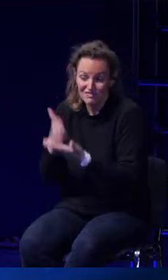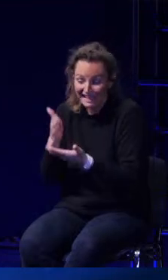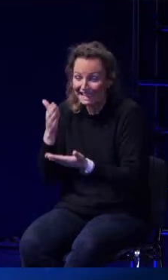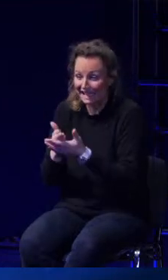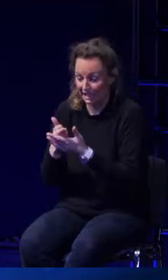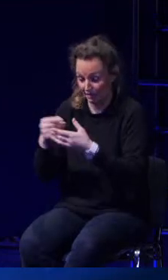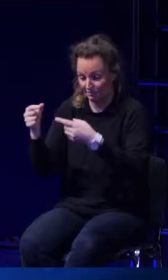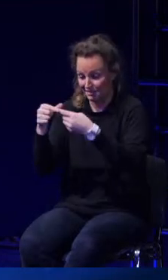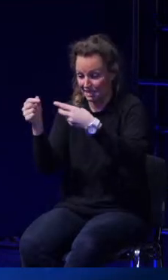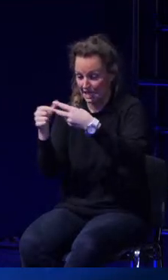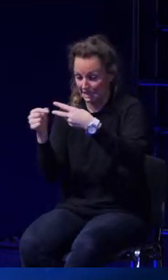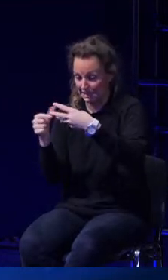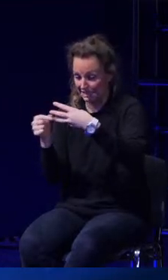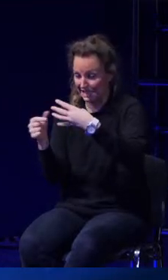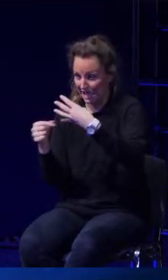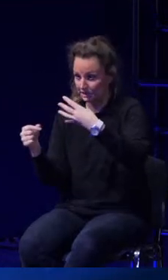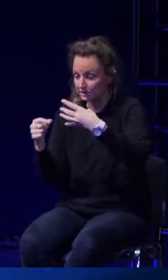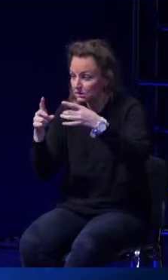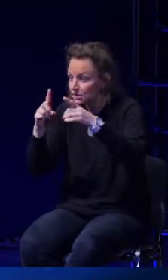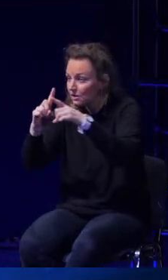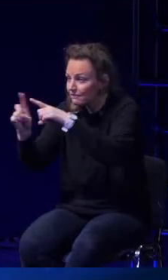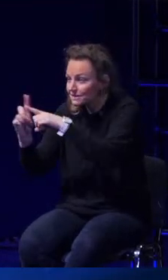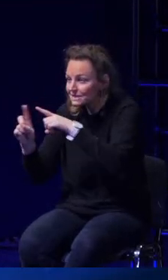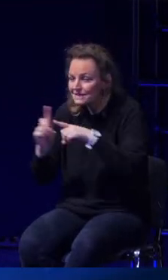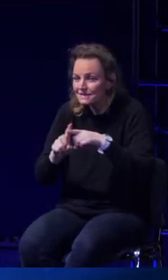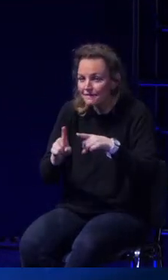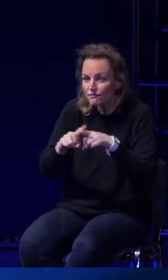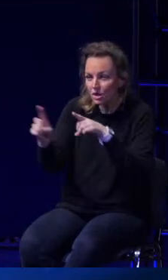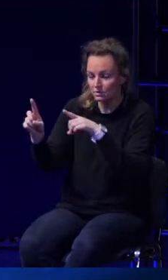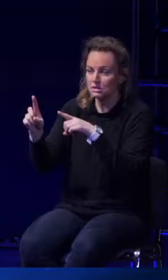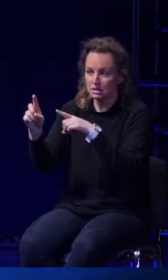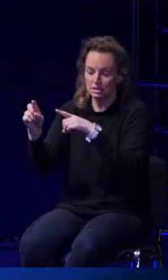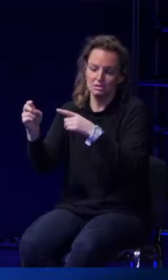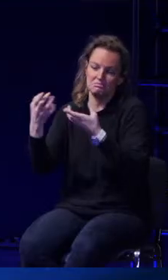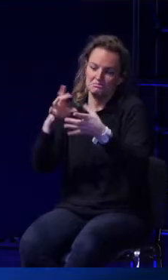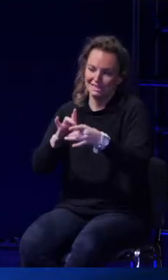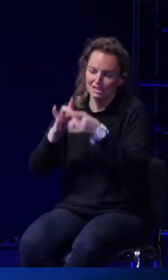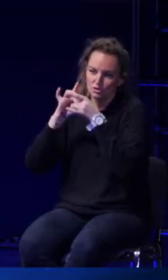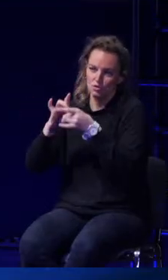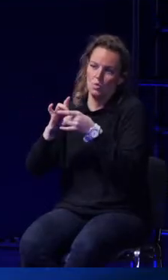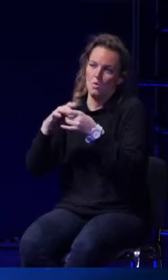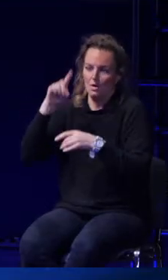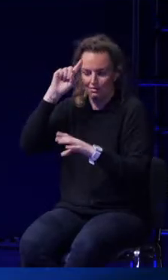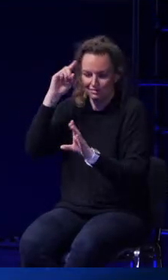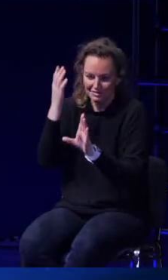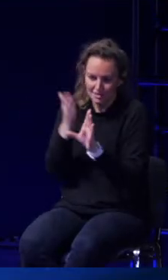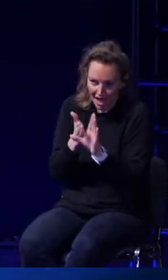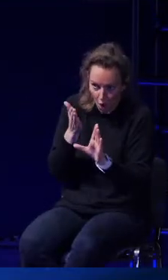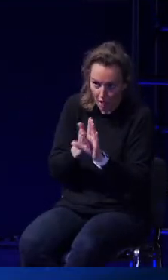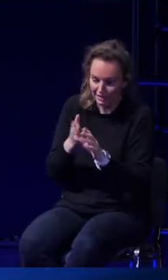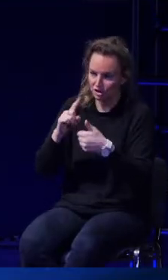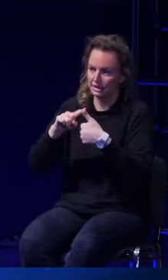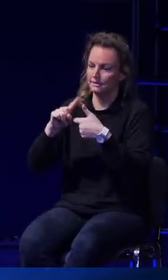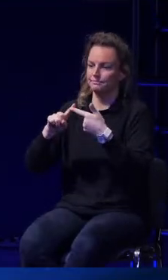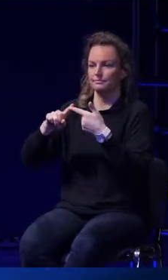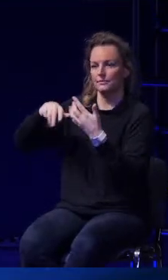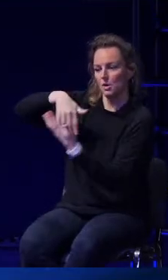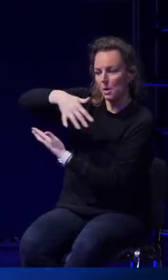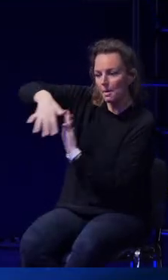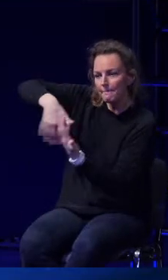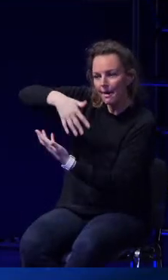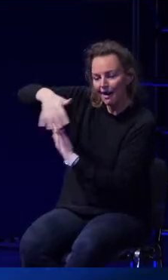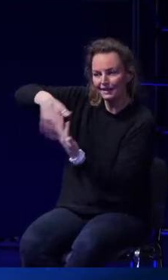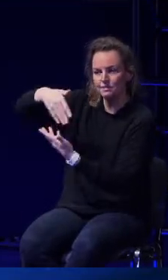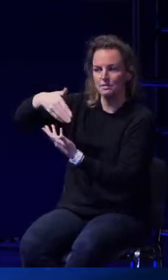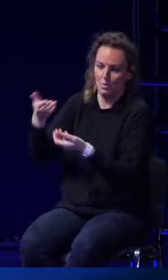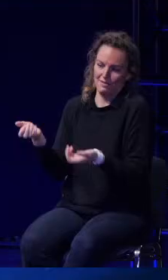of, at least academic subset of a topic called psychophysics, where you actually have psychology combined with the concept of physics,